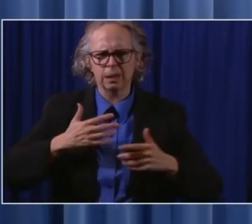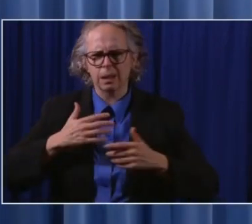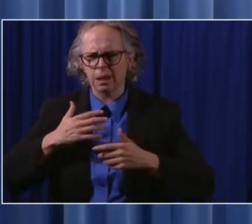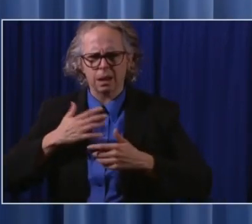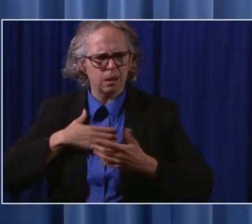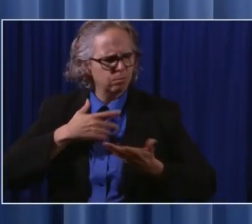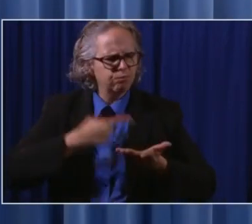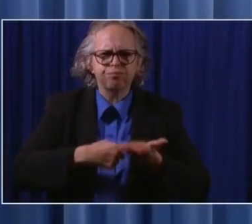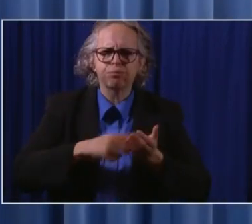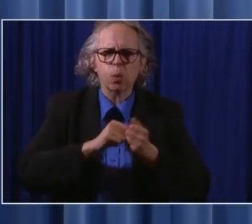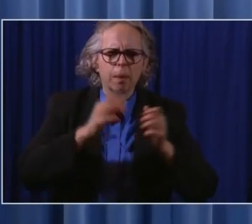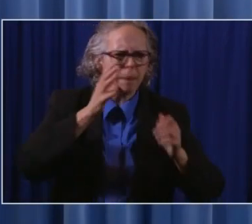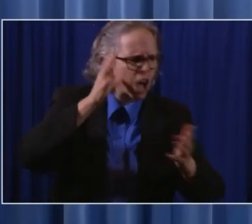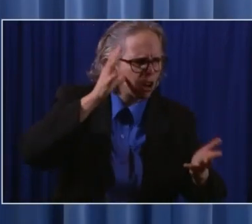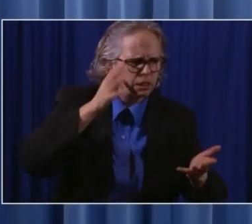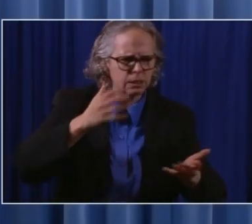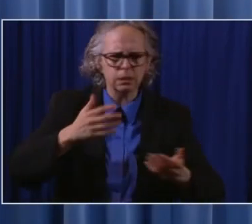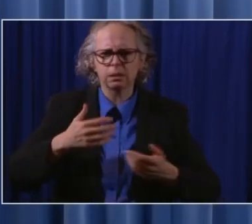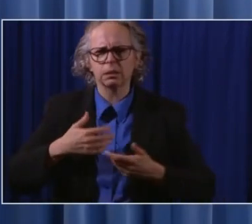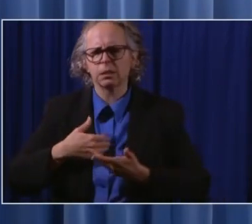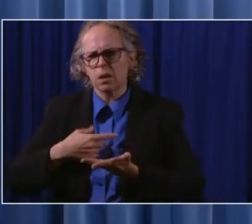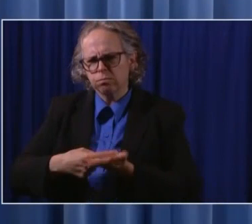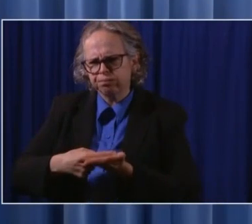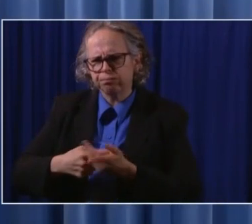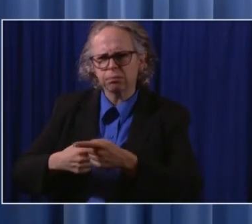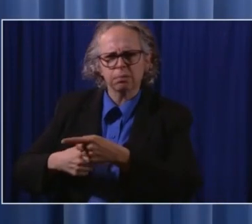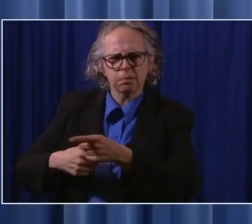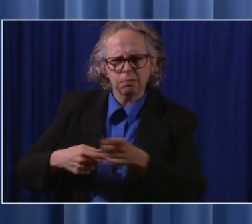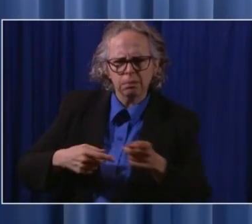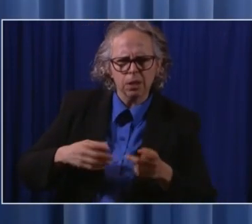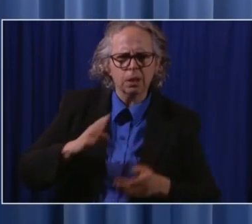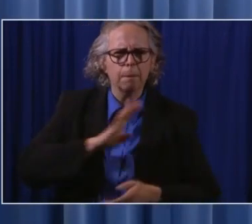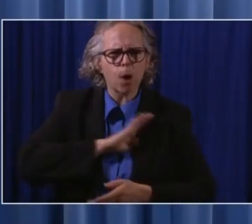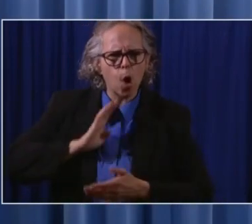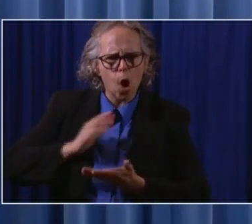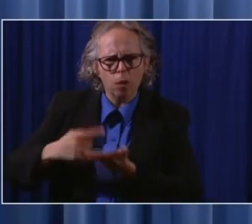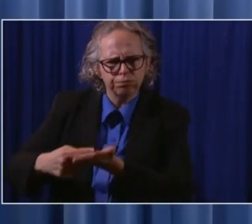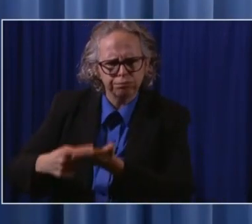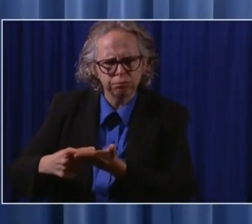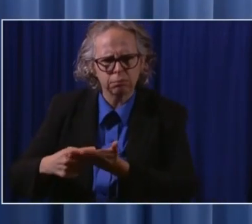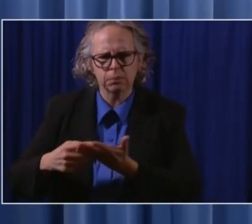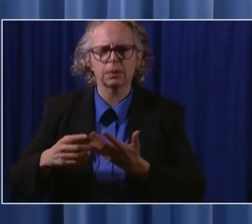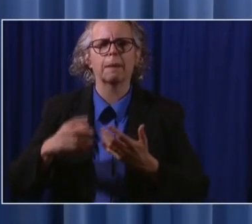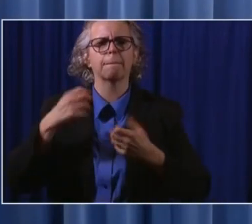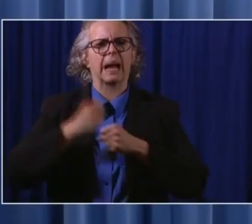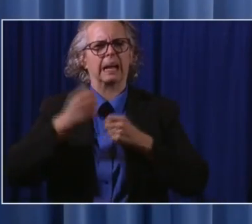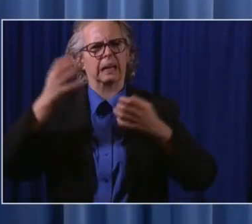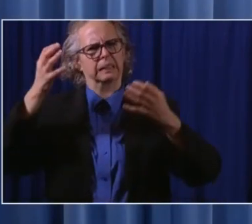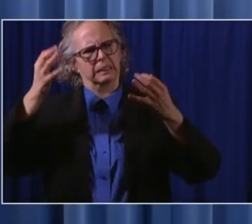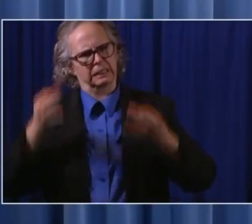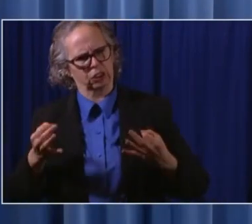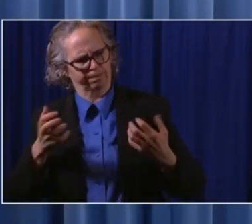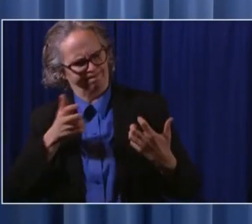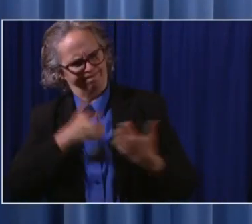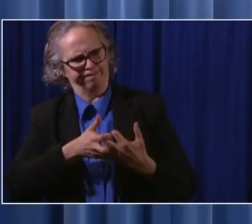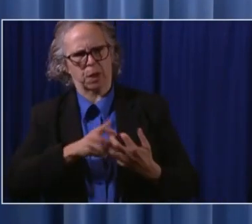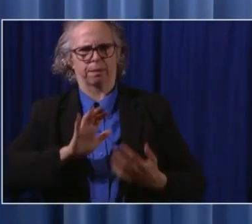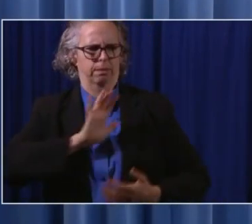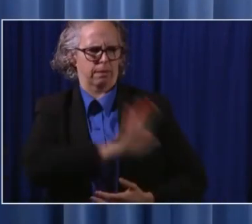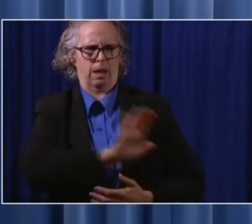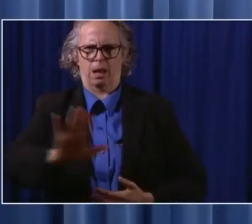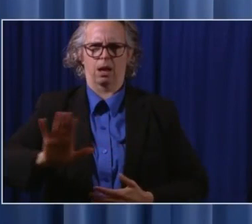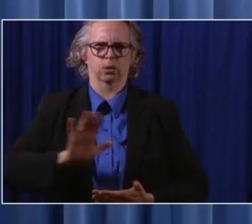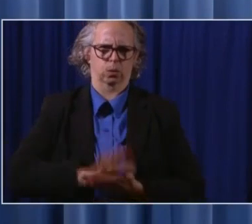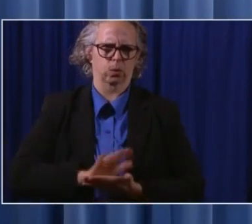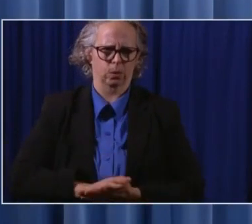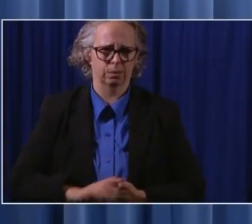should be the public, the school board, the superintendent. Some schools, as you have seen, have made the decision